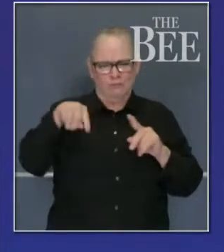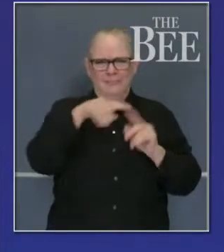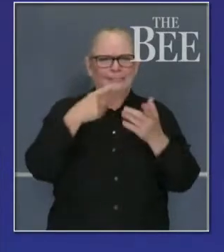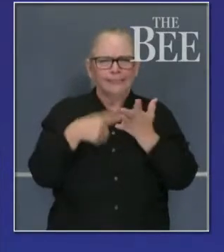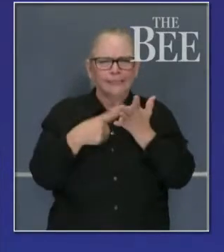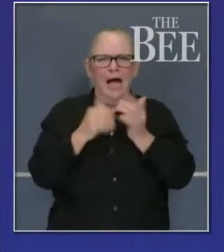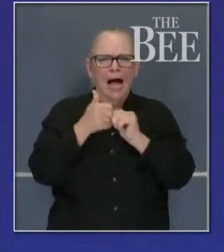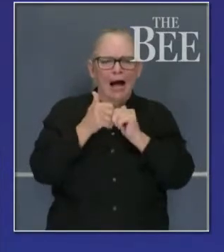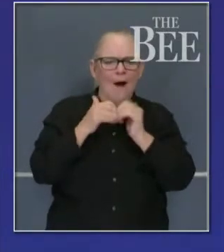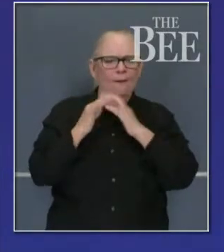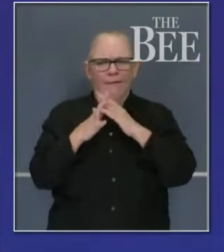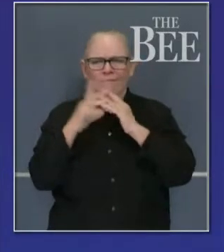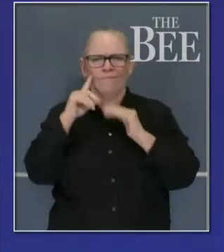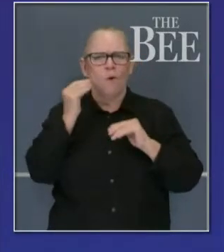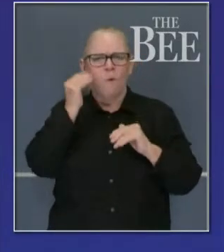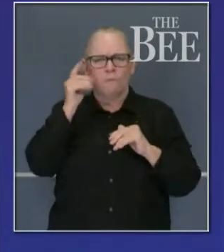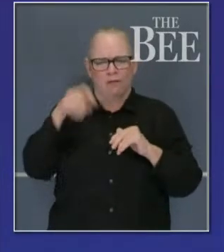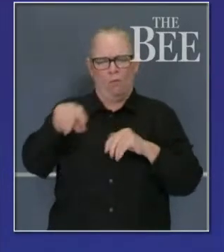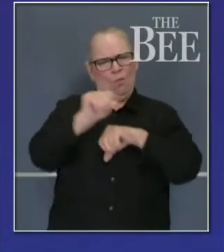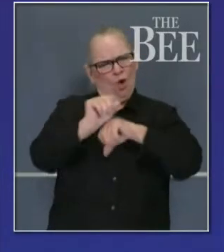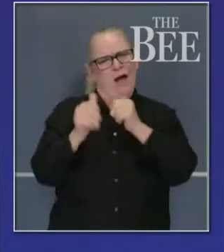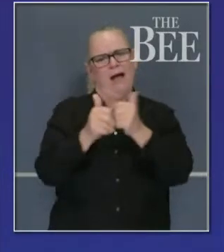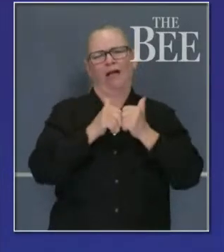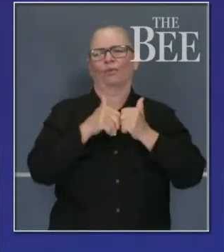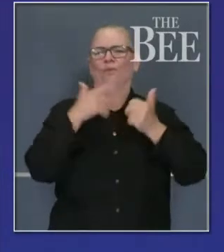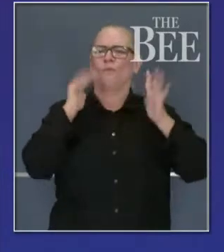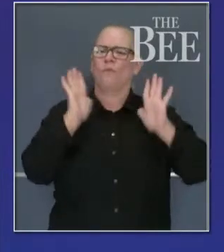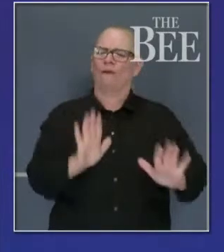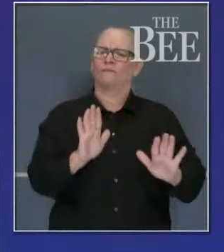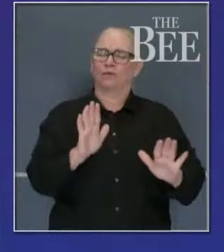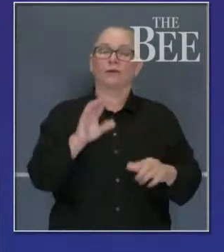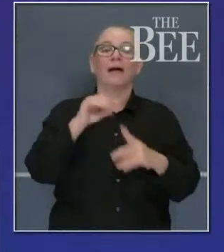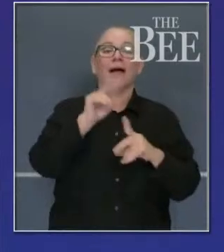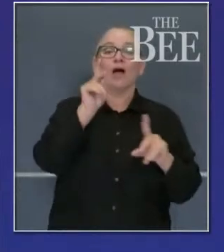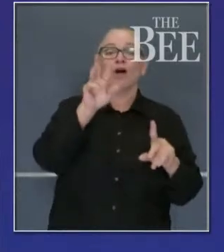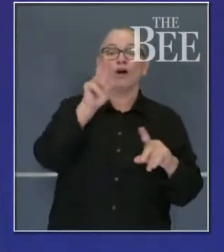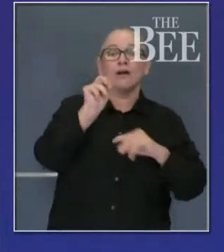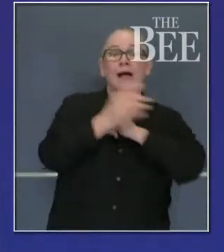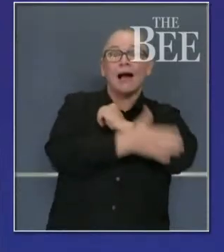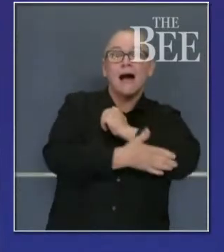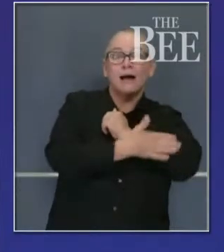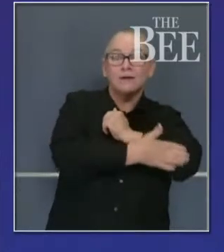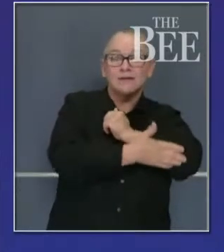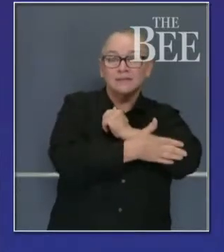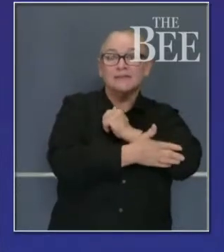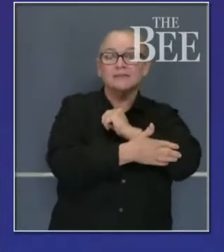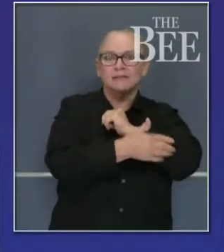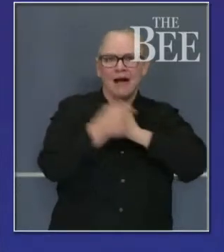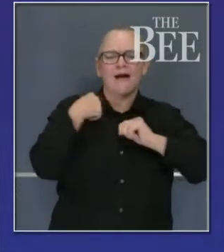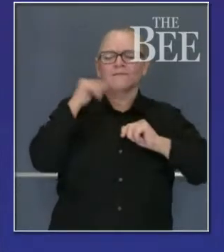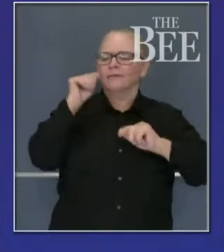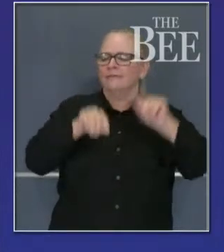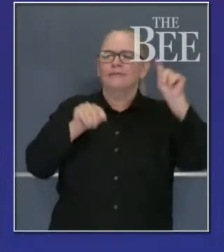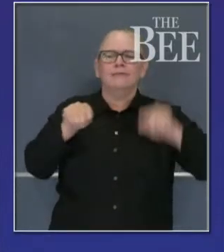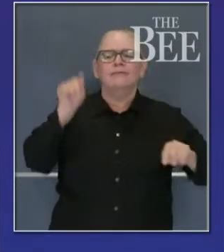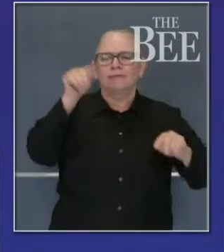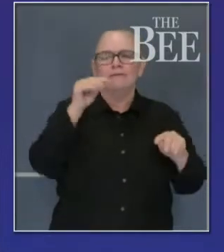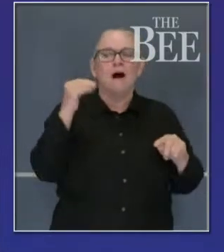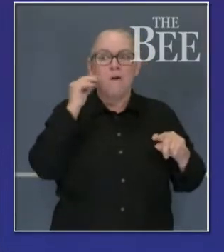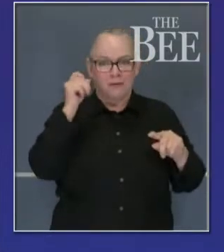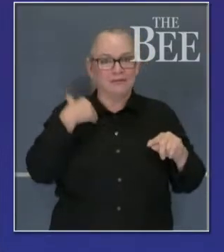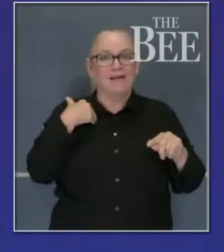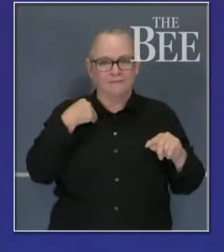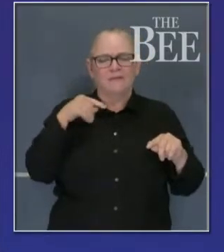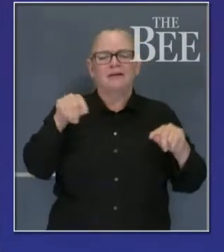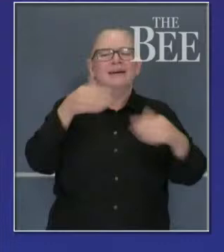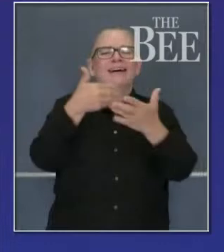with local leadership in Kern County. And I say that because this issue of homelessness impacts the entire state